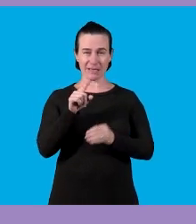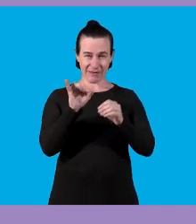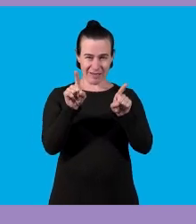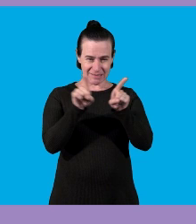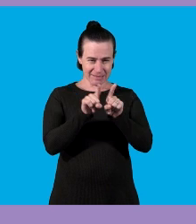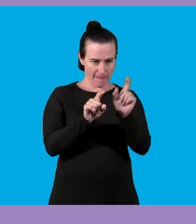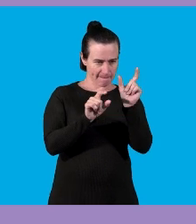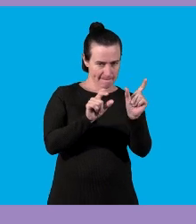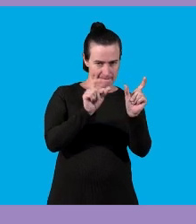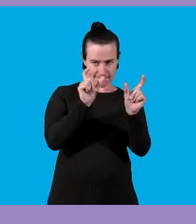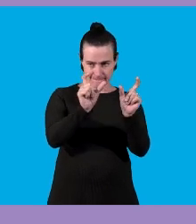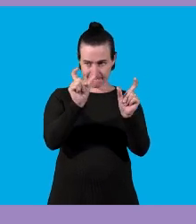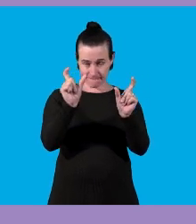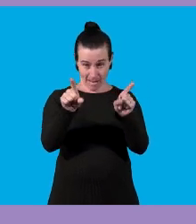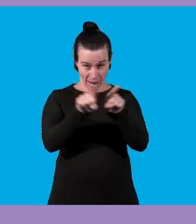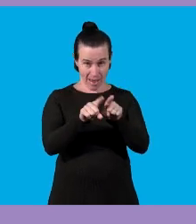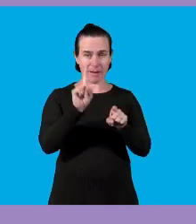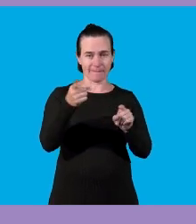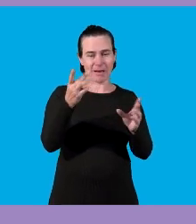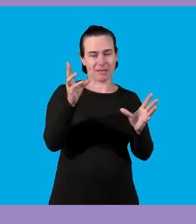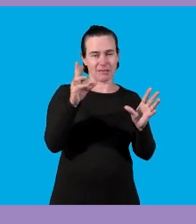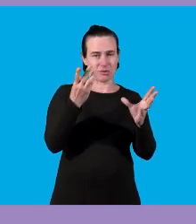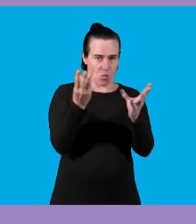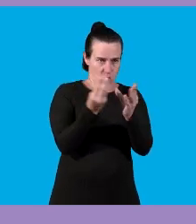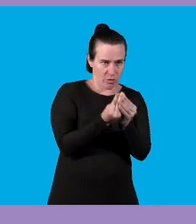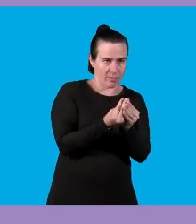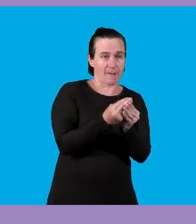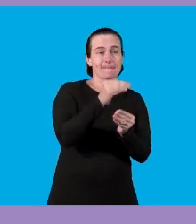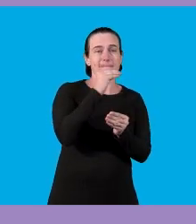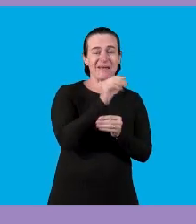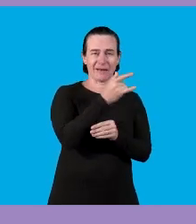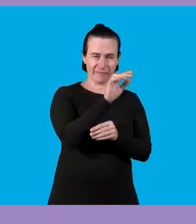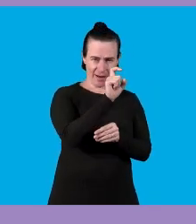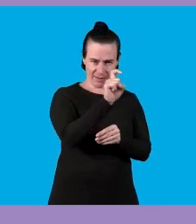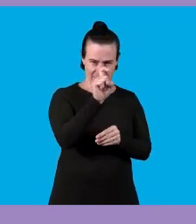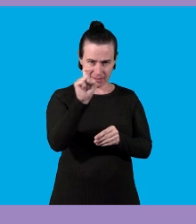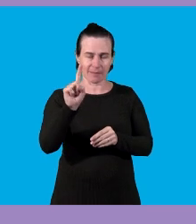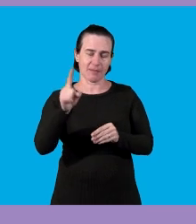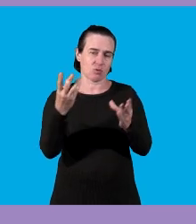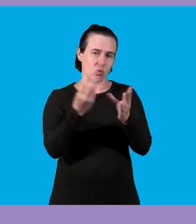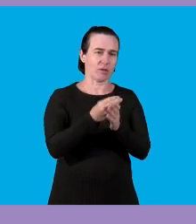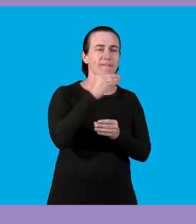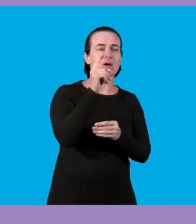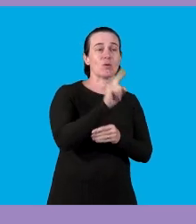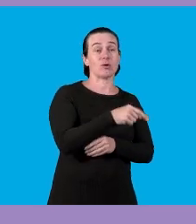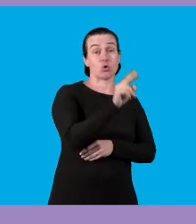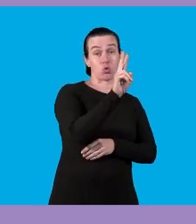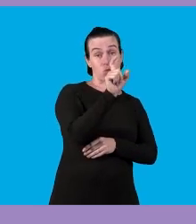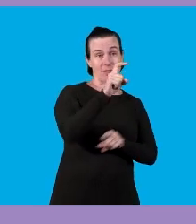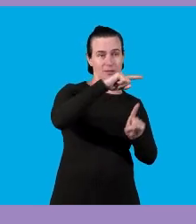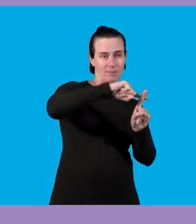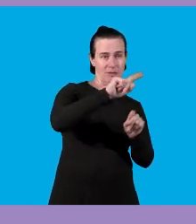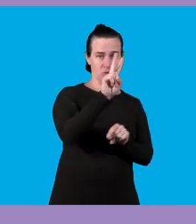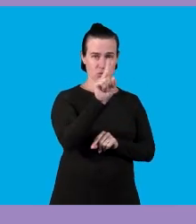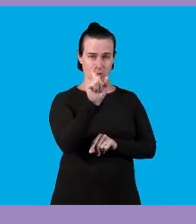add like terms. There are the like terms, all the x's together. And then it gives us 2x